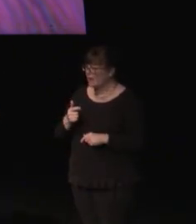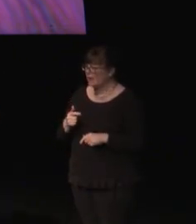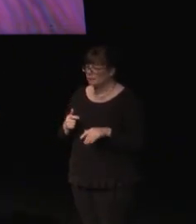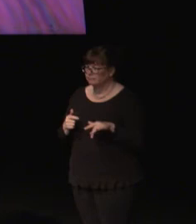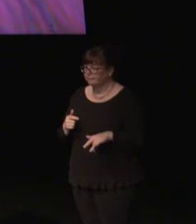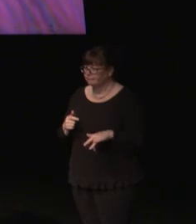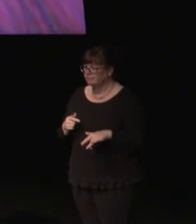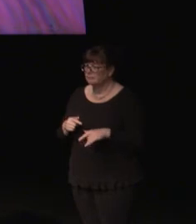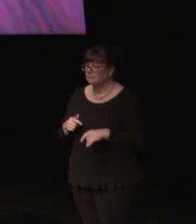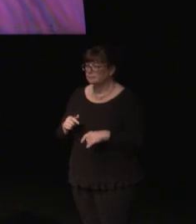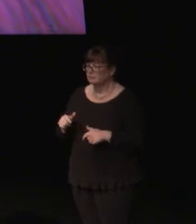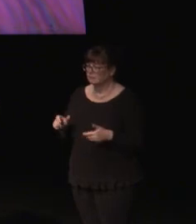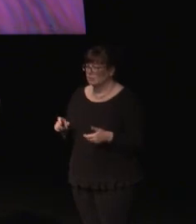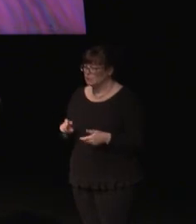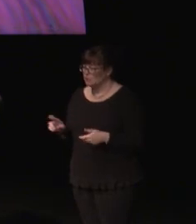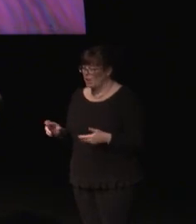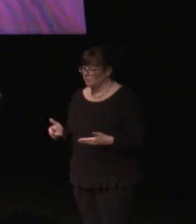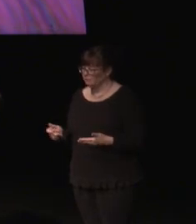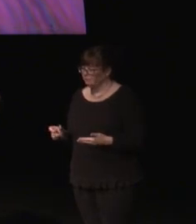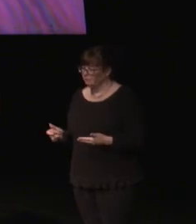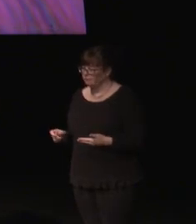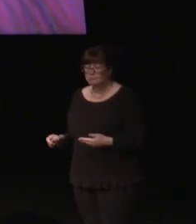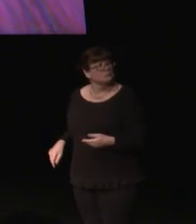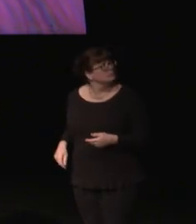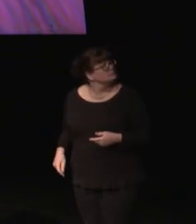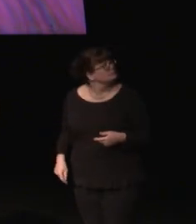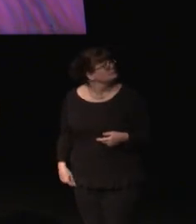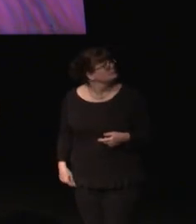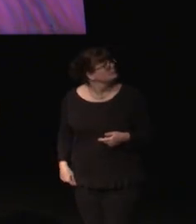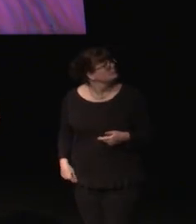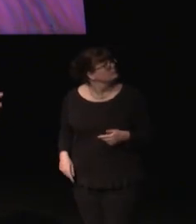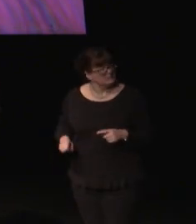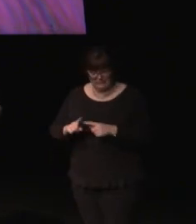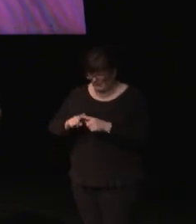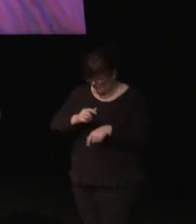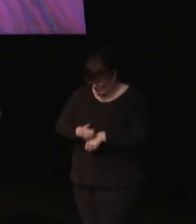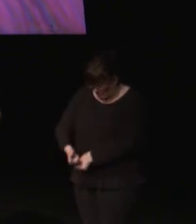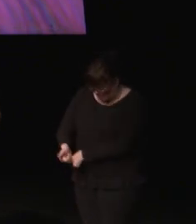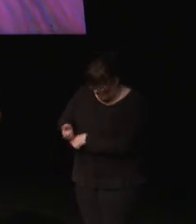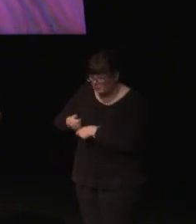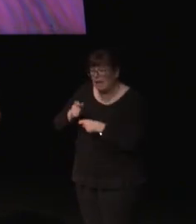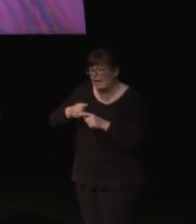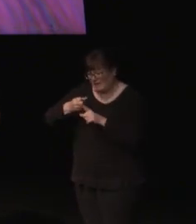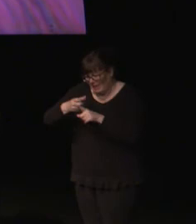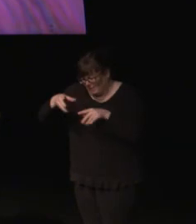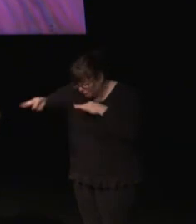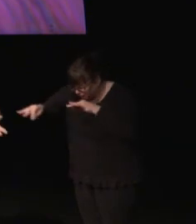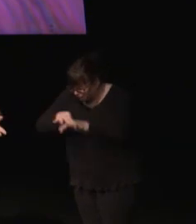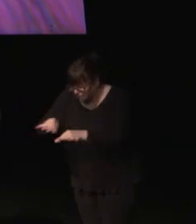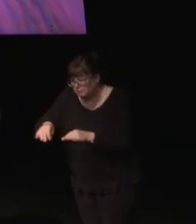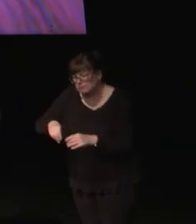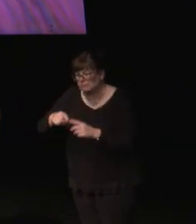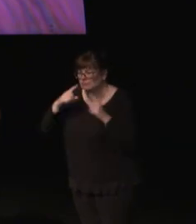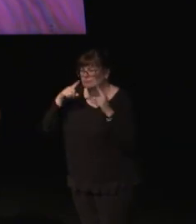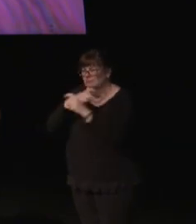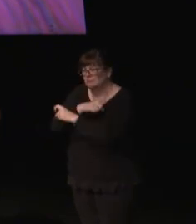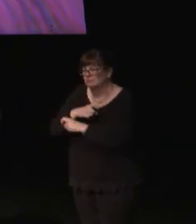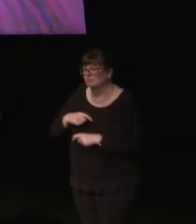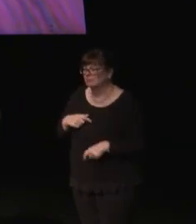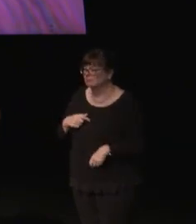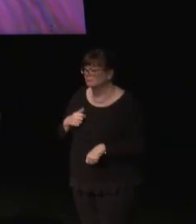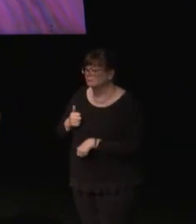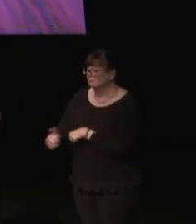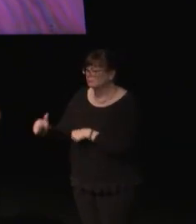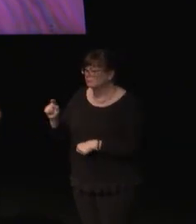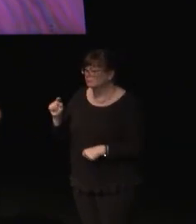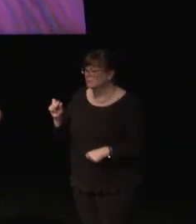changed his guns on his right. He's got a bunch of different setups. I don't have time to really talk about it, I'll be honest. It's Tara's fault. So I